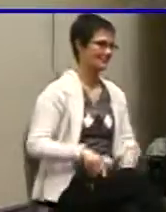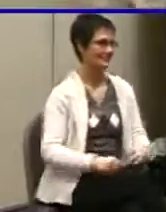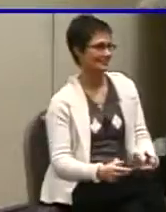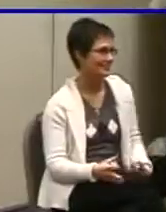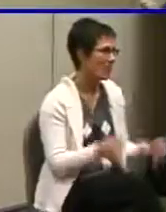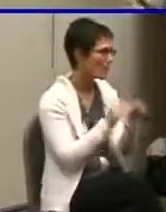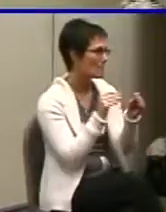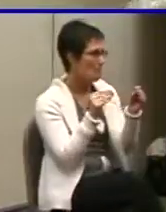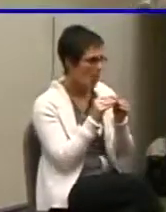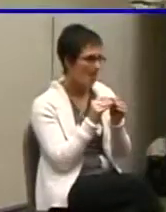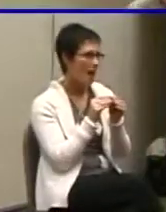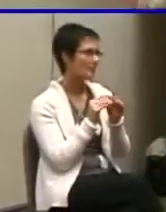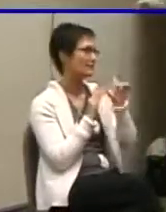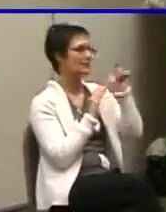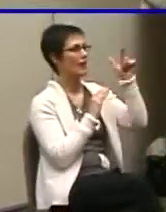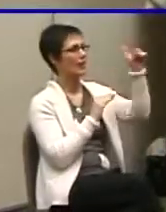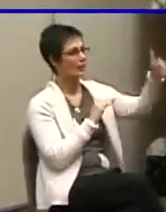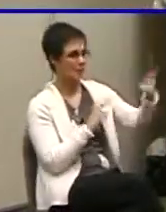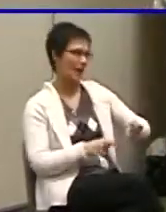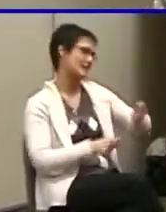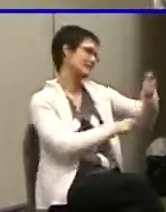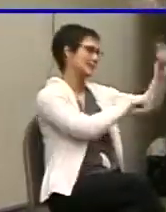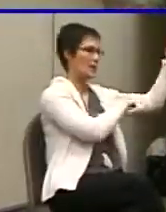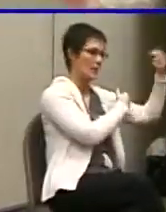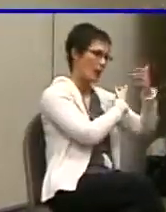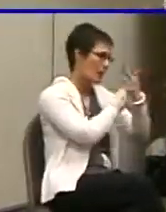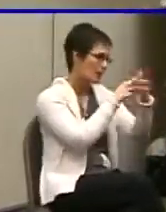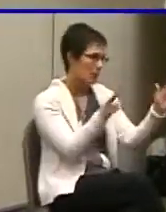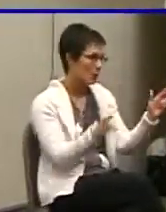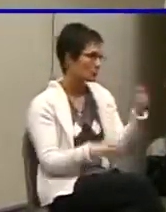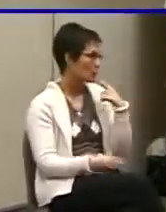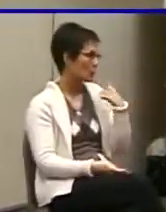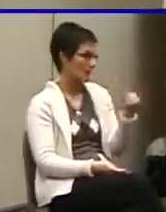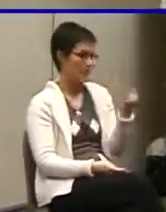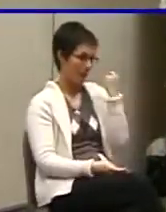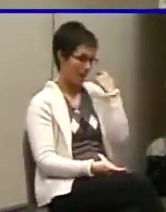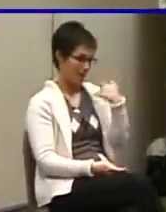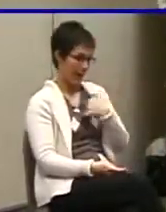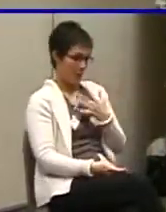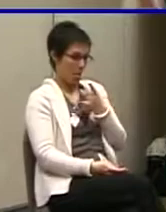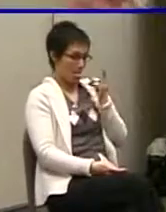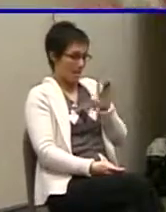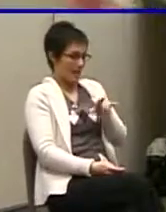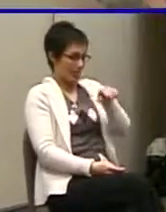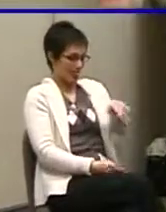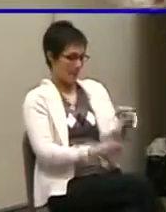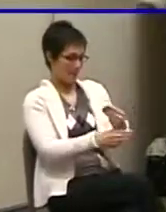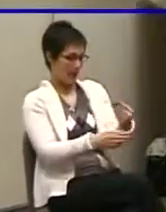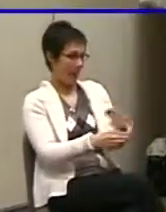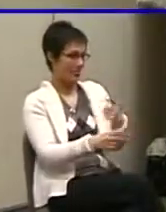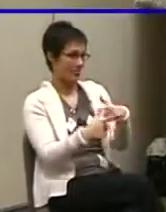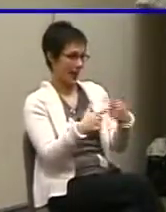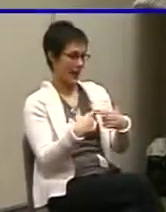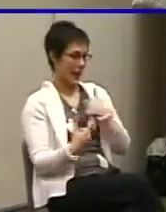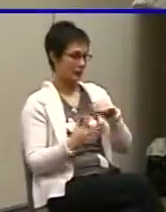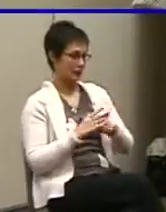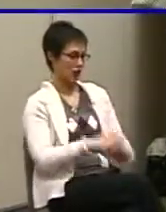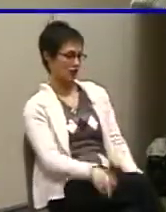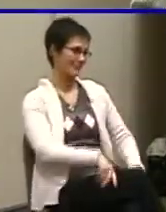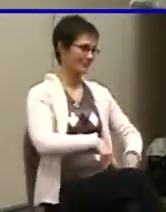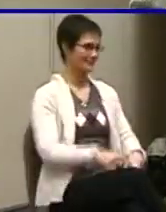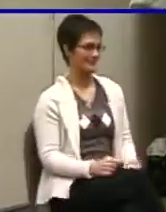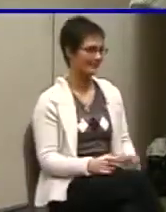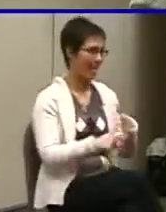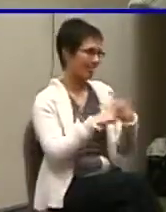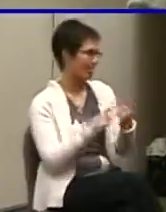Ultimately, I send him out of the room or something else. Pretty soon he learns, you know what? If I don't really like to do this task, I'll just start doing this, and I learn that I can get sent